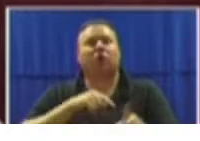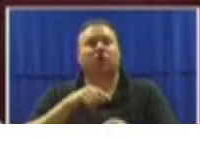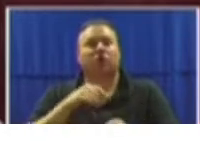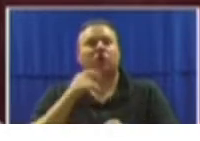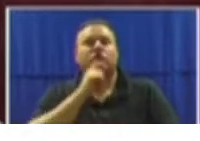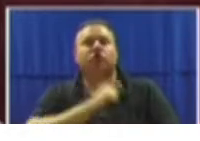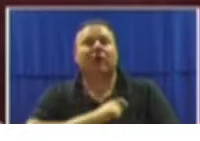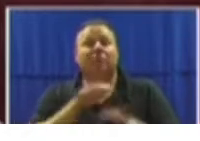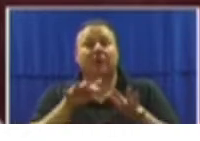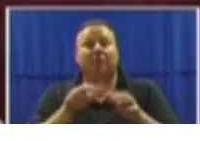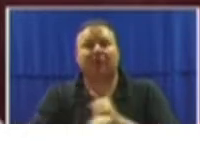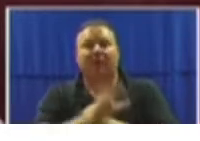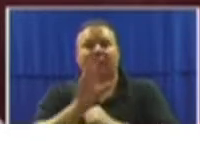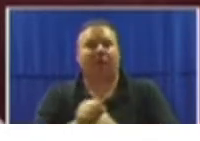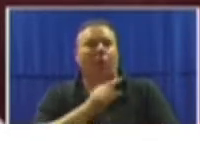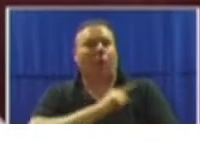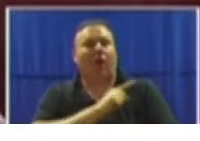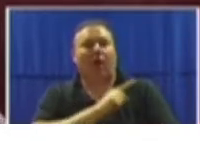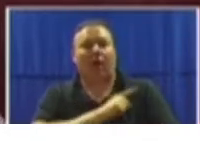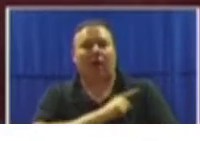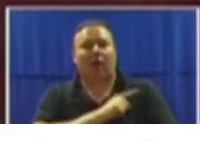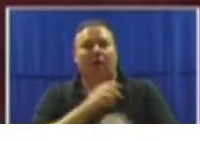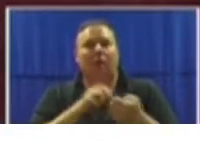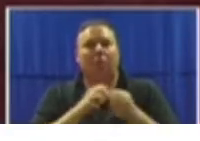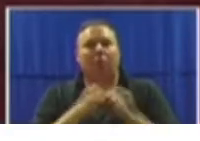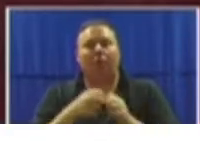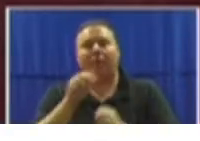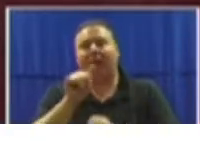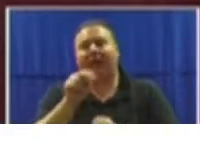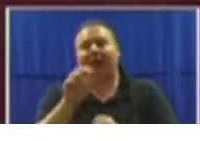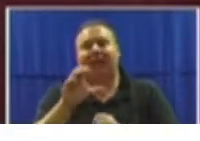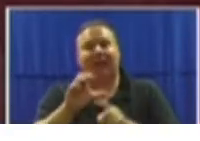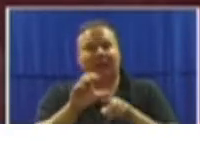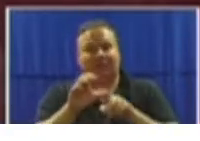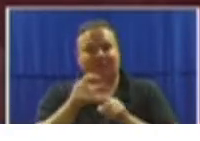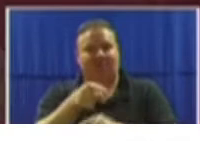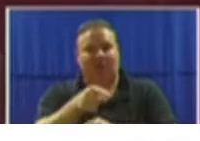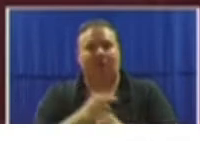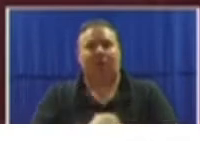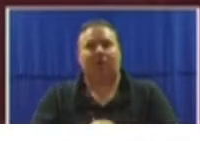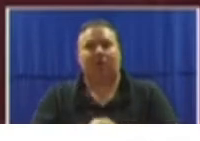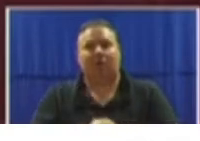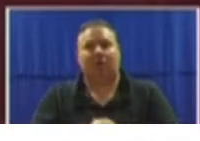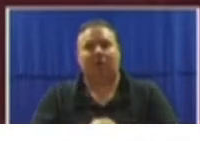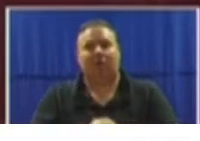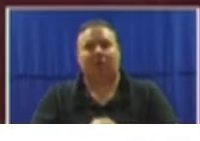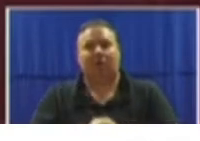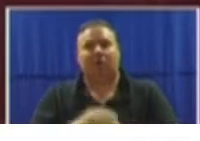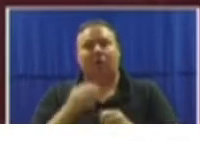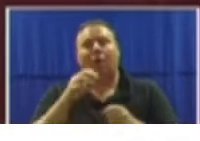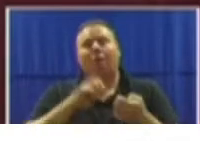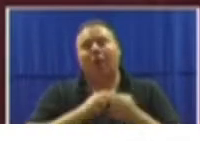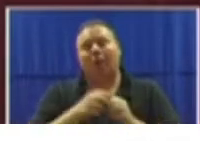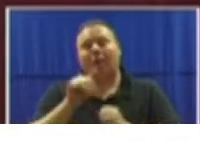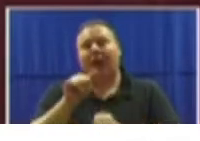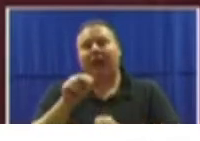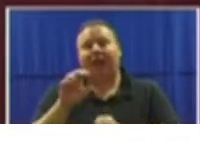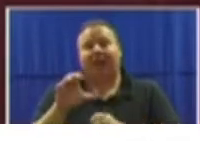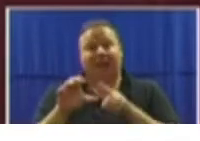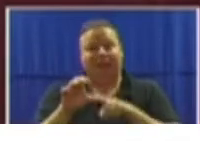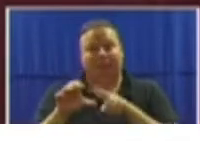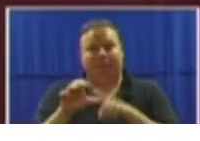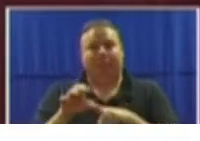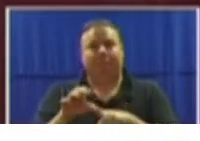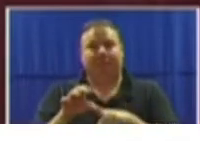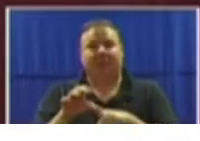of South Africa because what is the problem with the ANC? The problem with the ANC is that for the